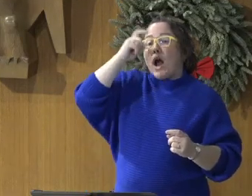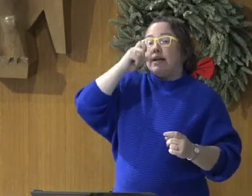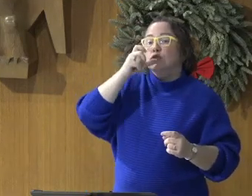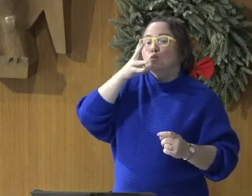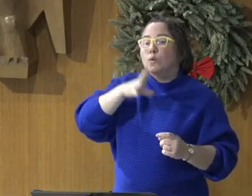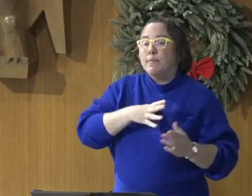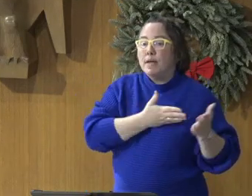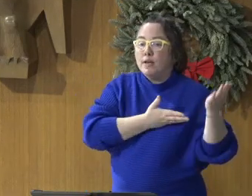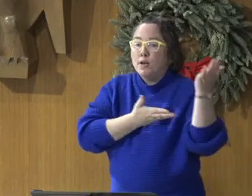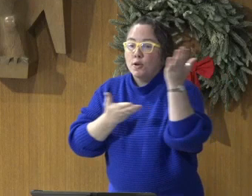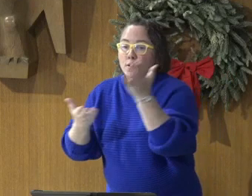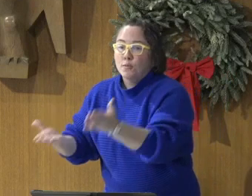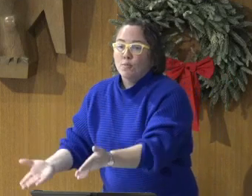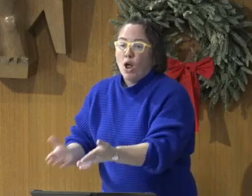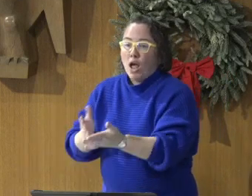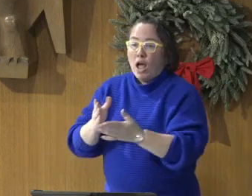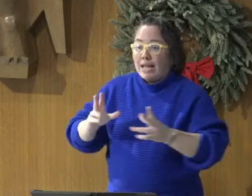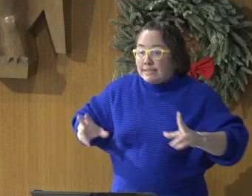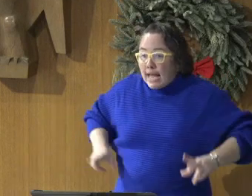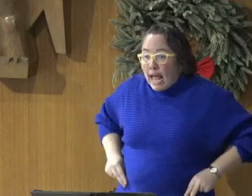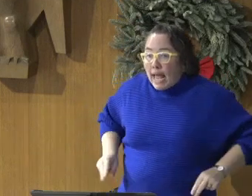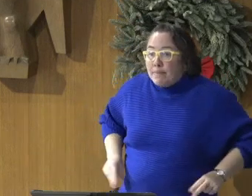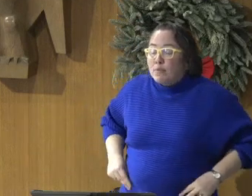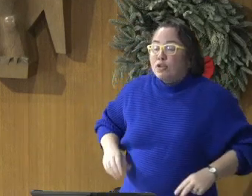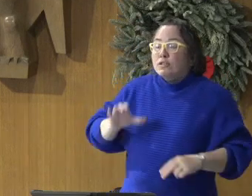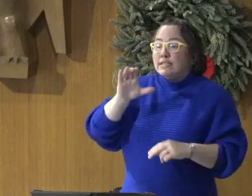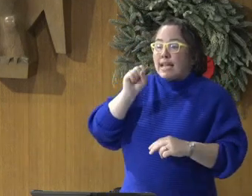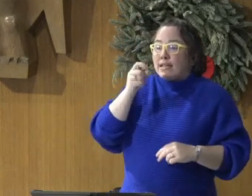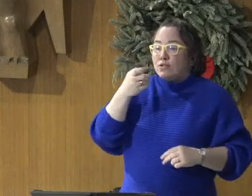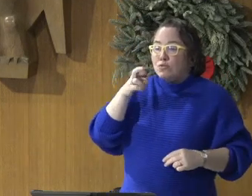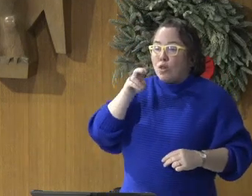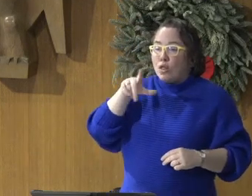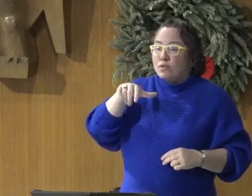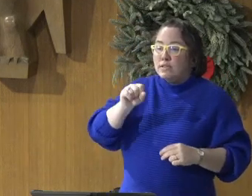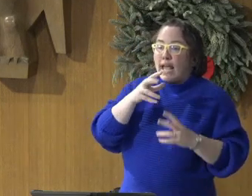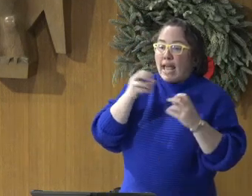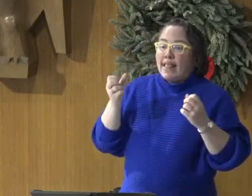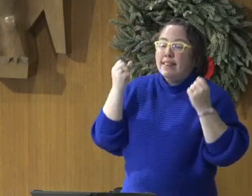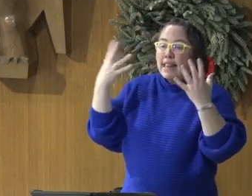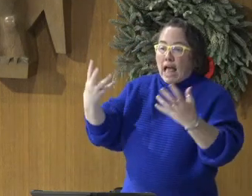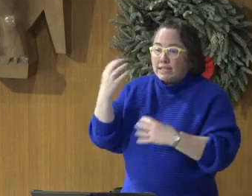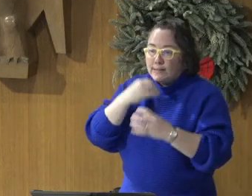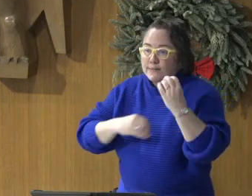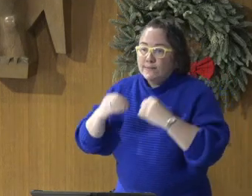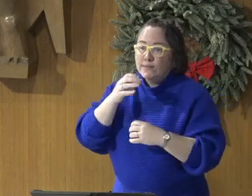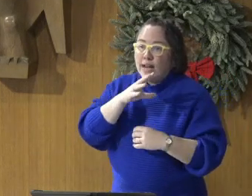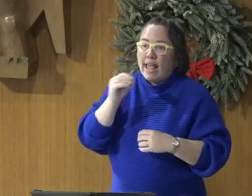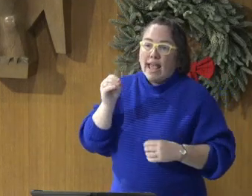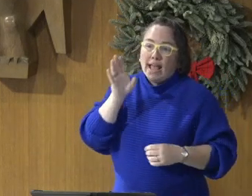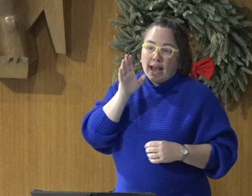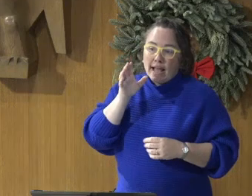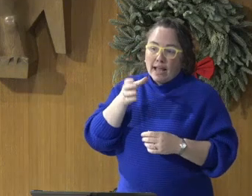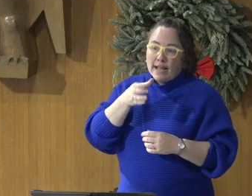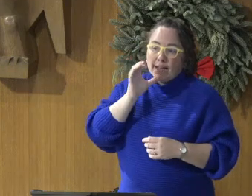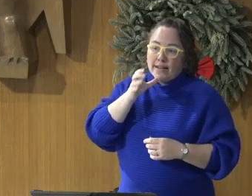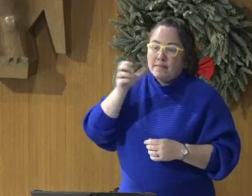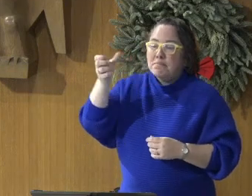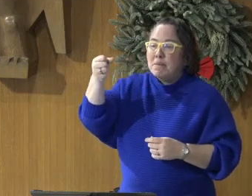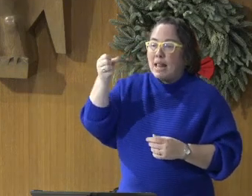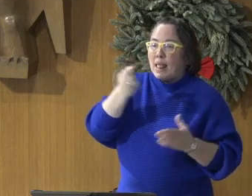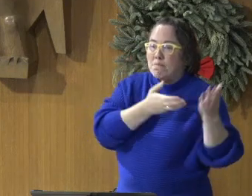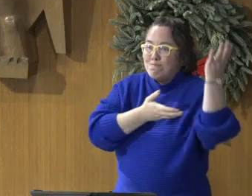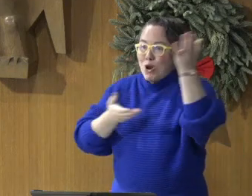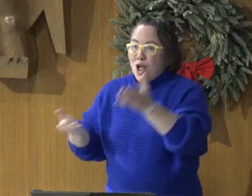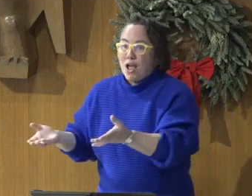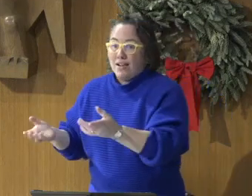casseroles for the week, and lots of formula. The idea is that it's a little more practical, maybe,